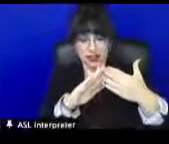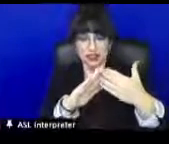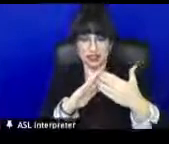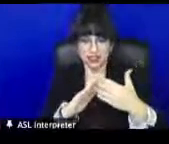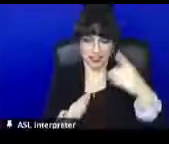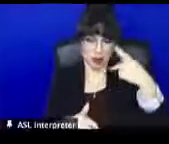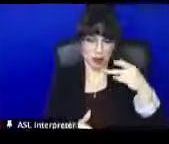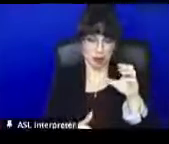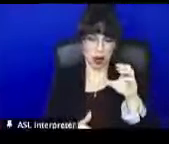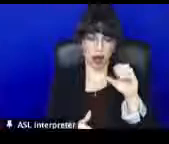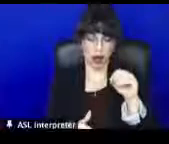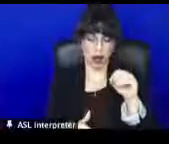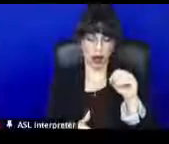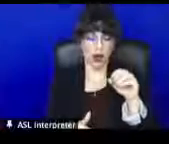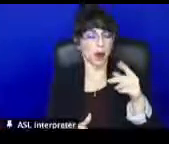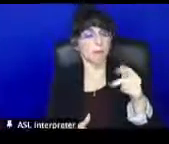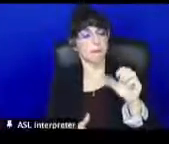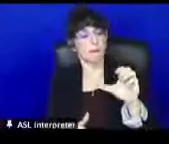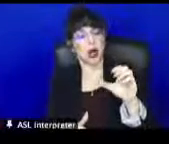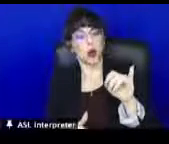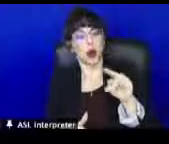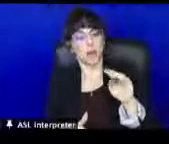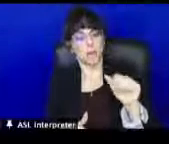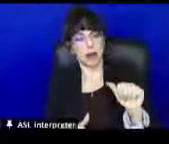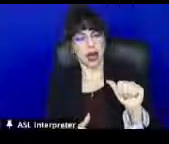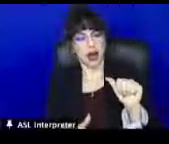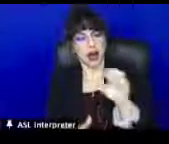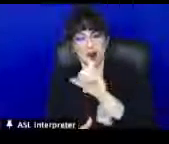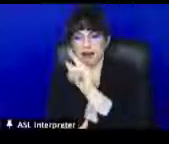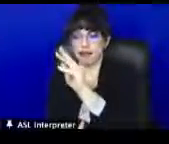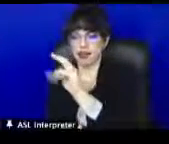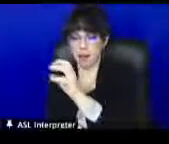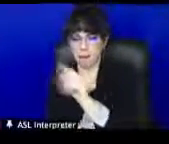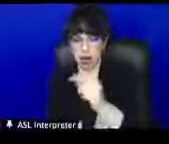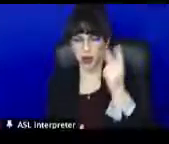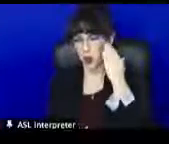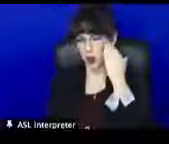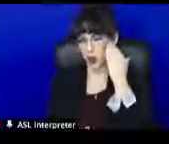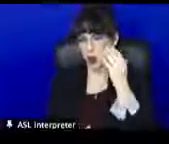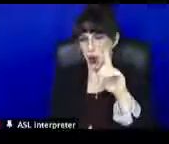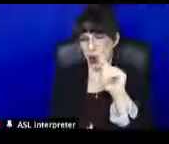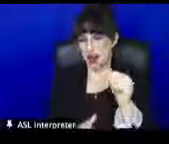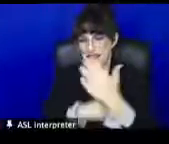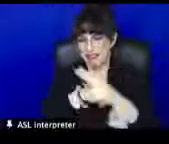just south of the Angeles National Forest and generally north of the 210 freeway.